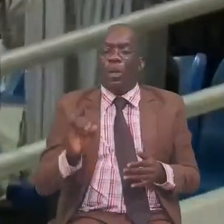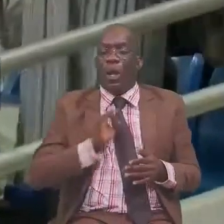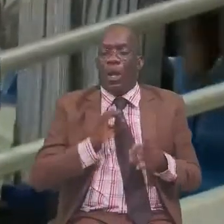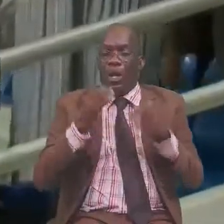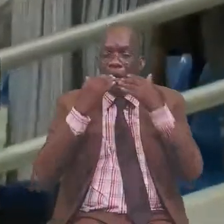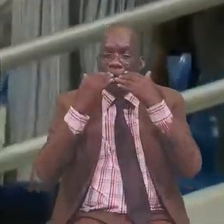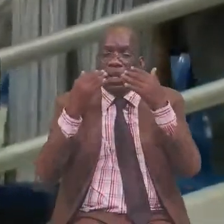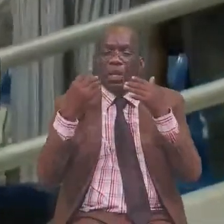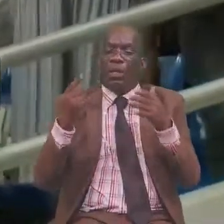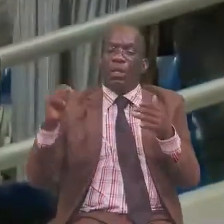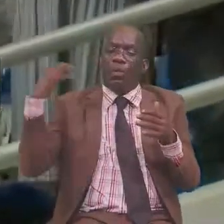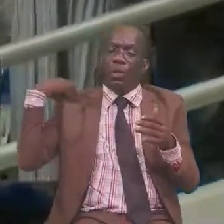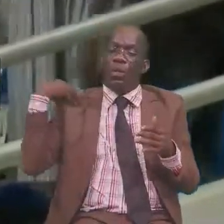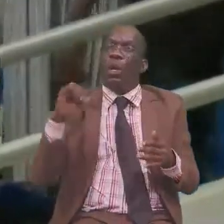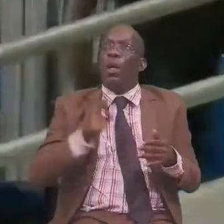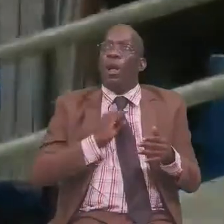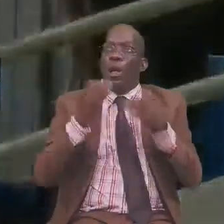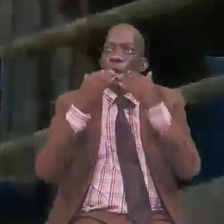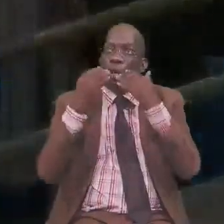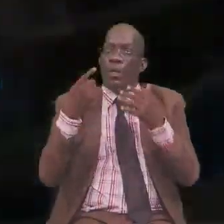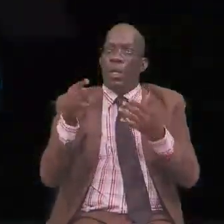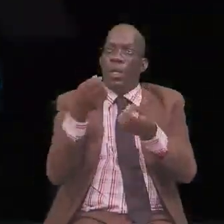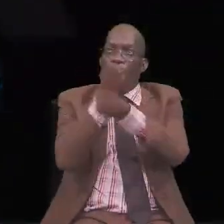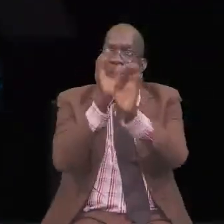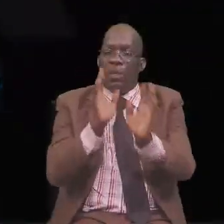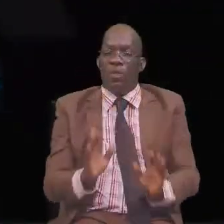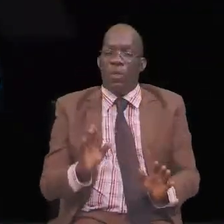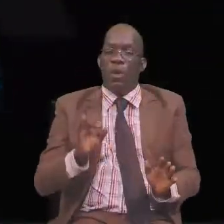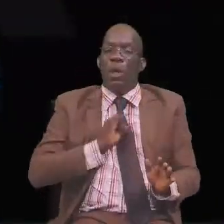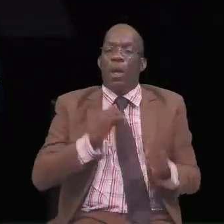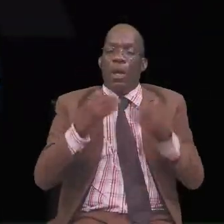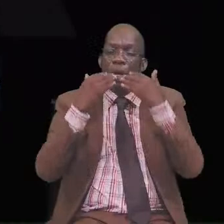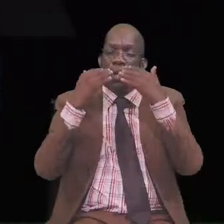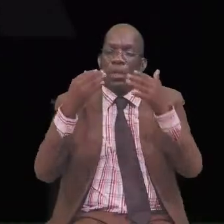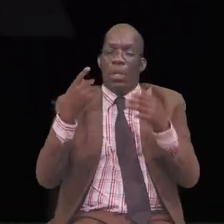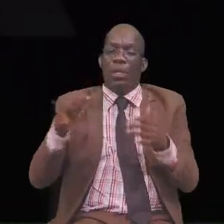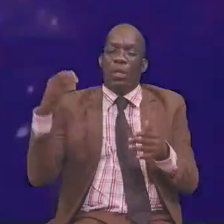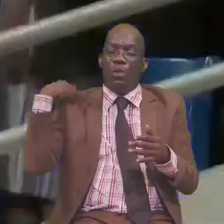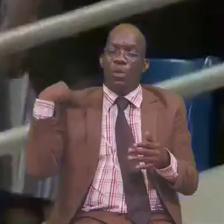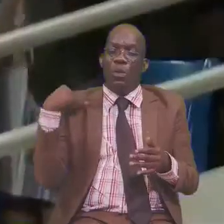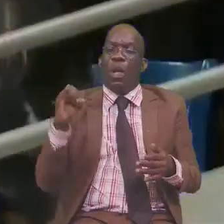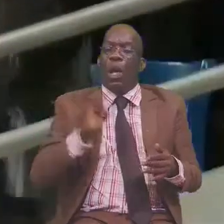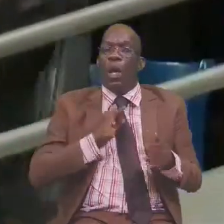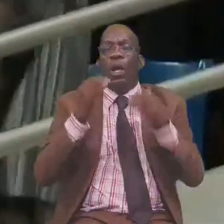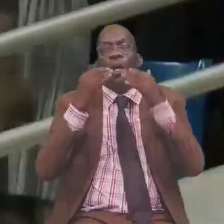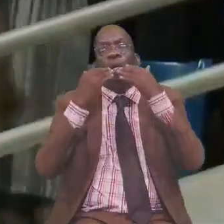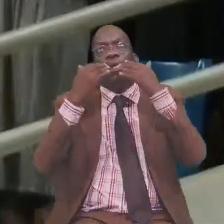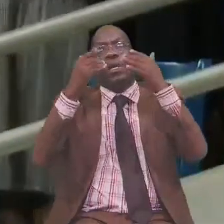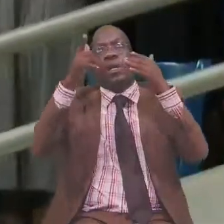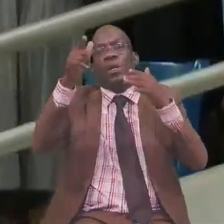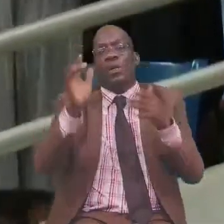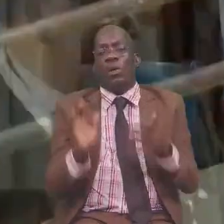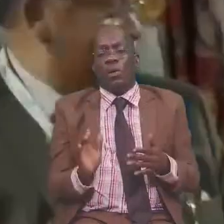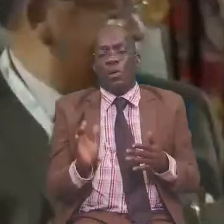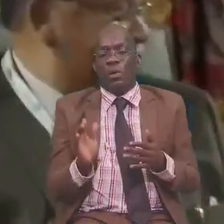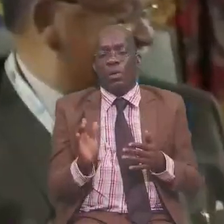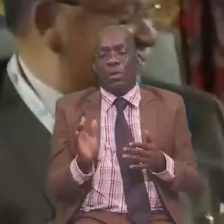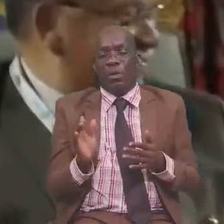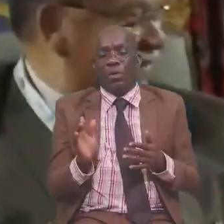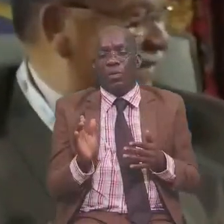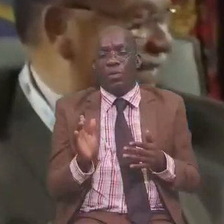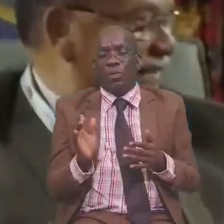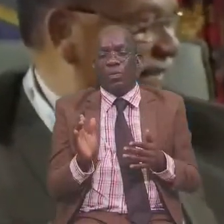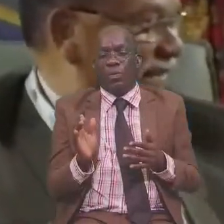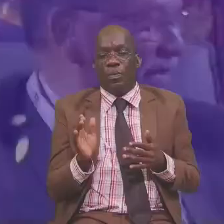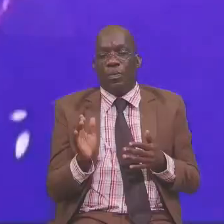Savior. Oh, I thank the Master, oh, I thank the Savior. I thank God. Yeah.